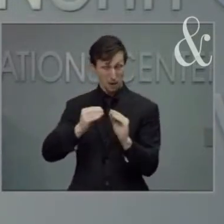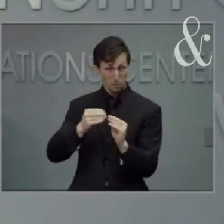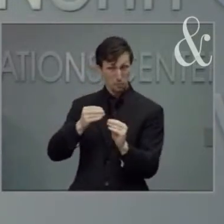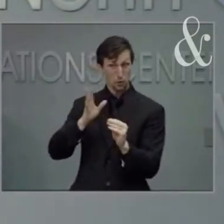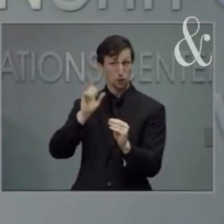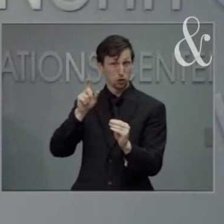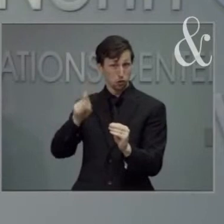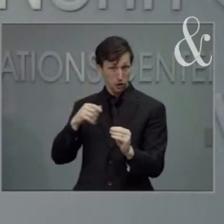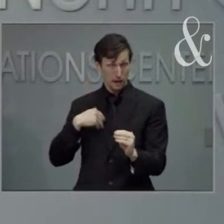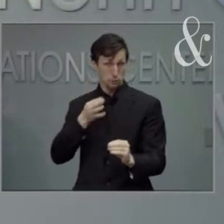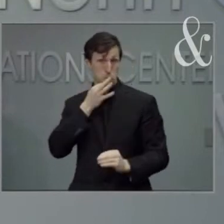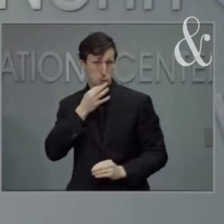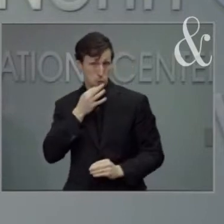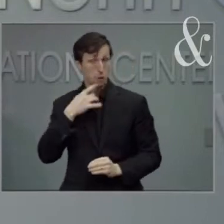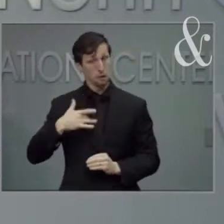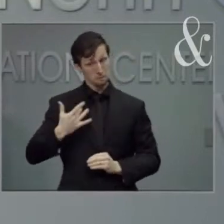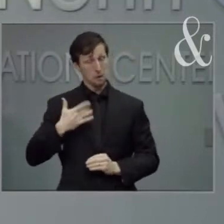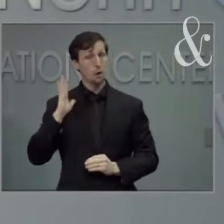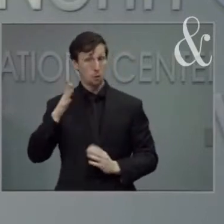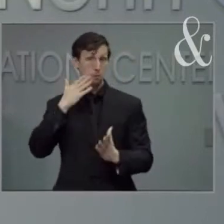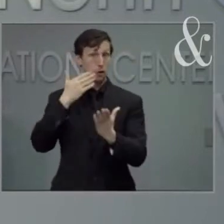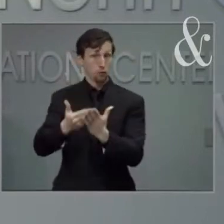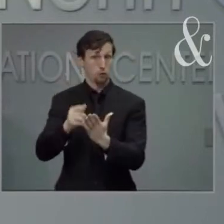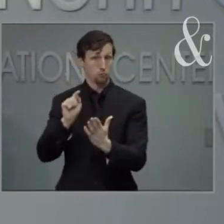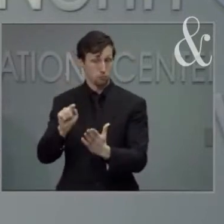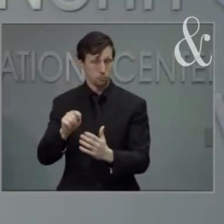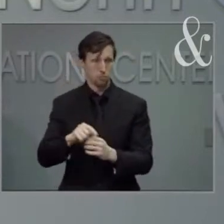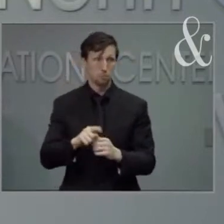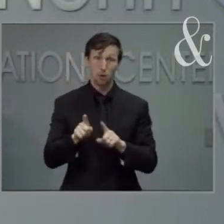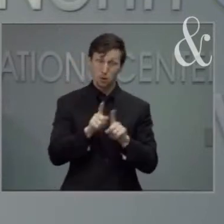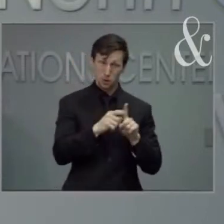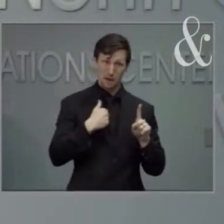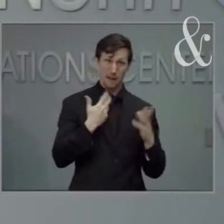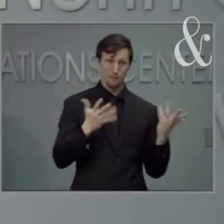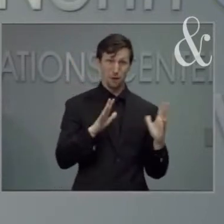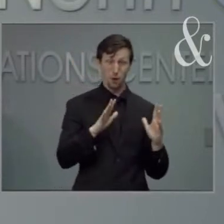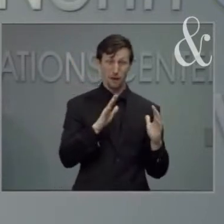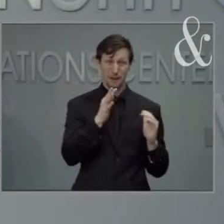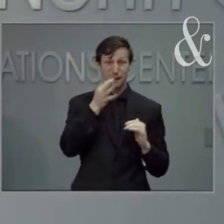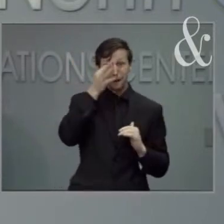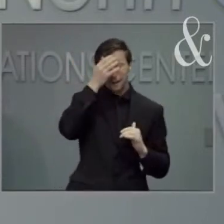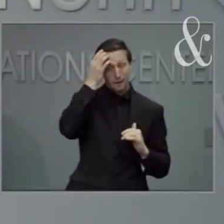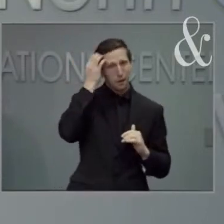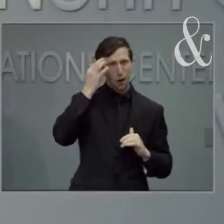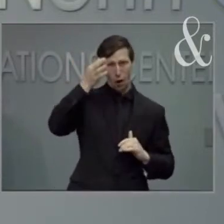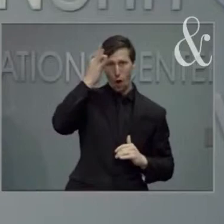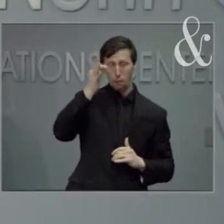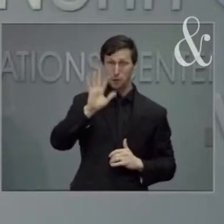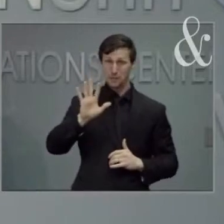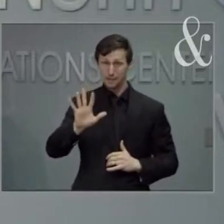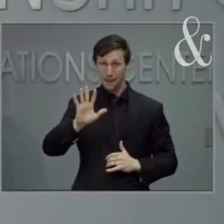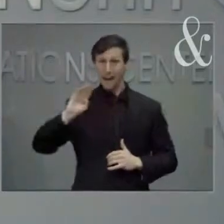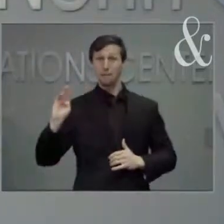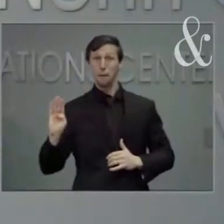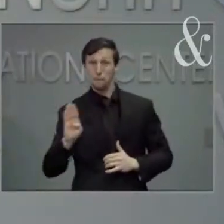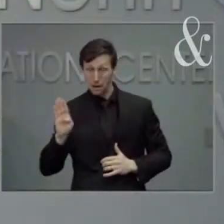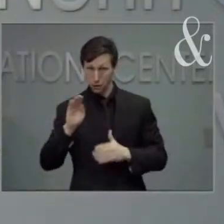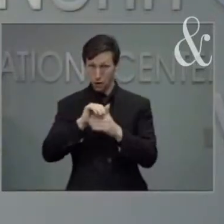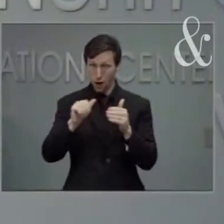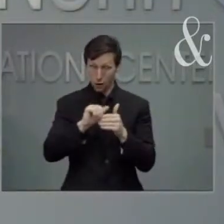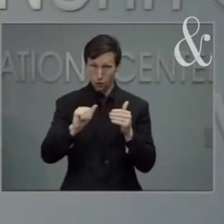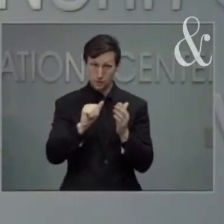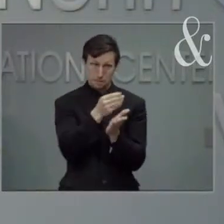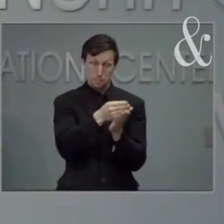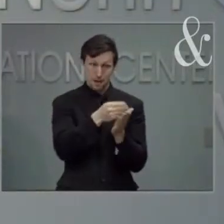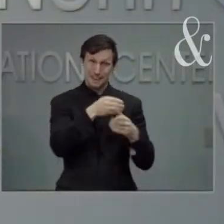to be very strong. And we have this over $4 billion, almost $5 billion in unreserved